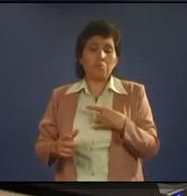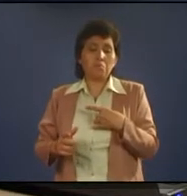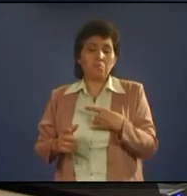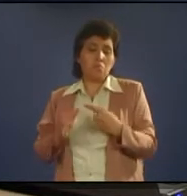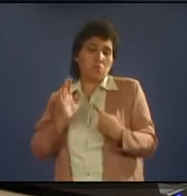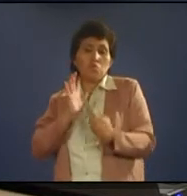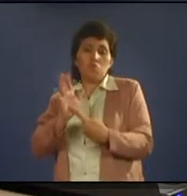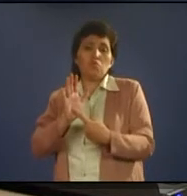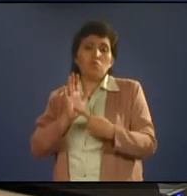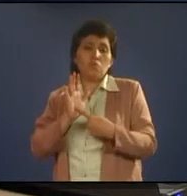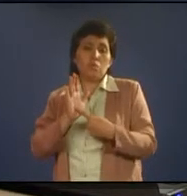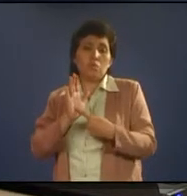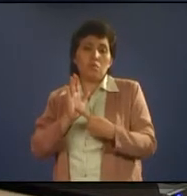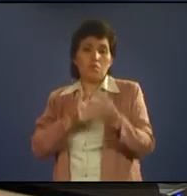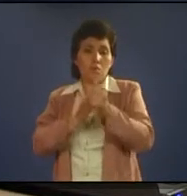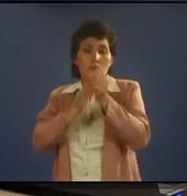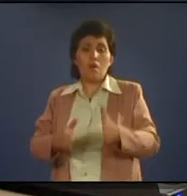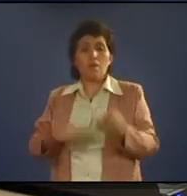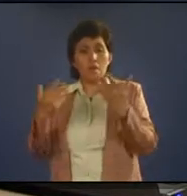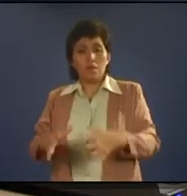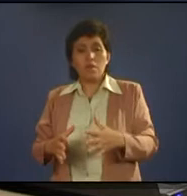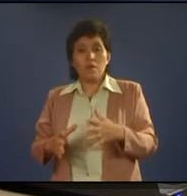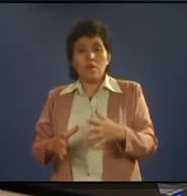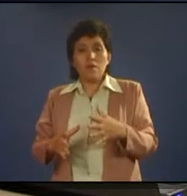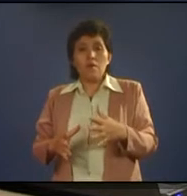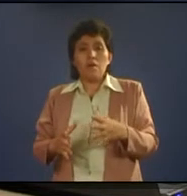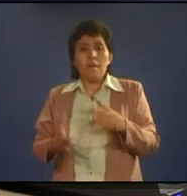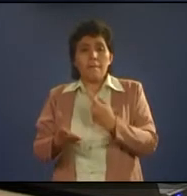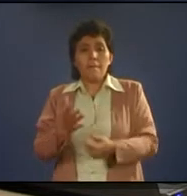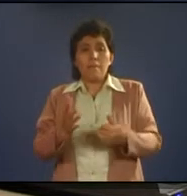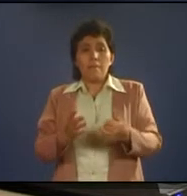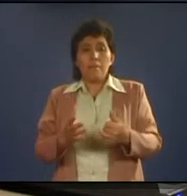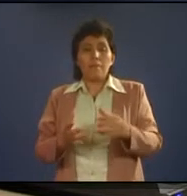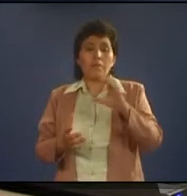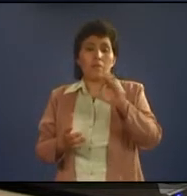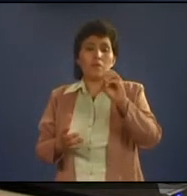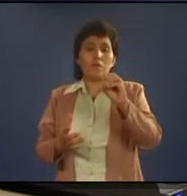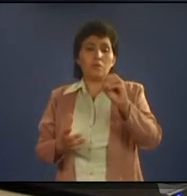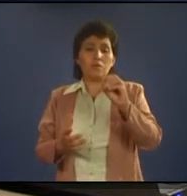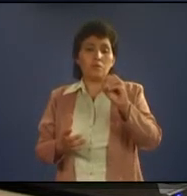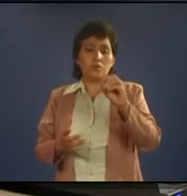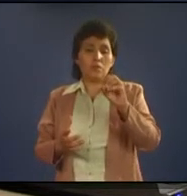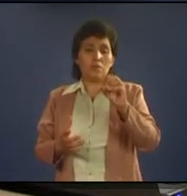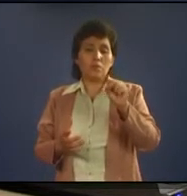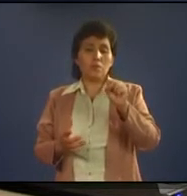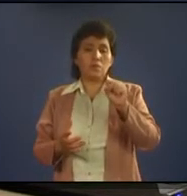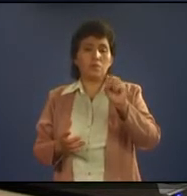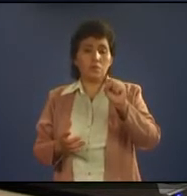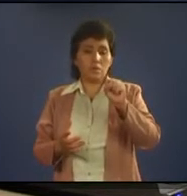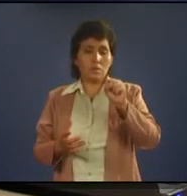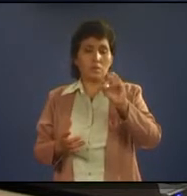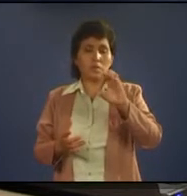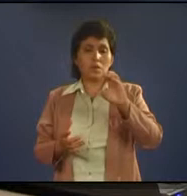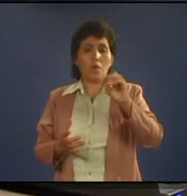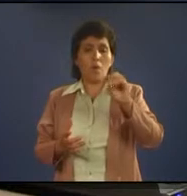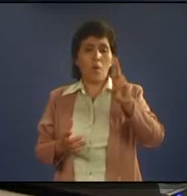you storming. Now, what do you mean by storming? Here, storming means that, not brainstorming. Storming